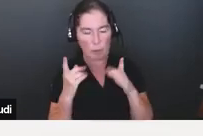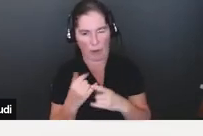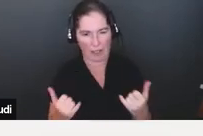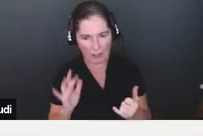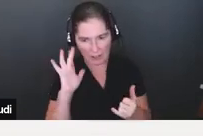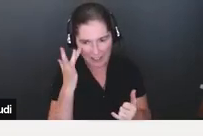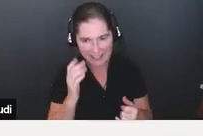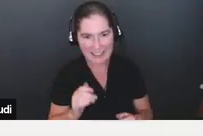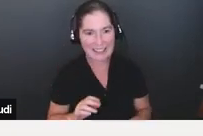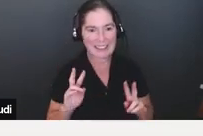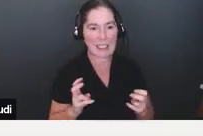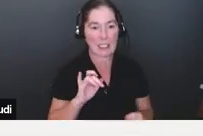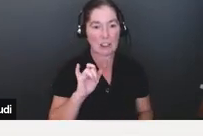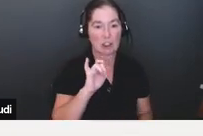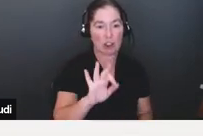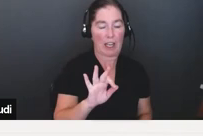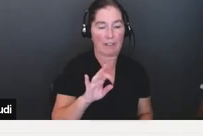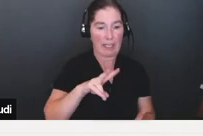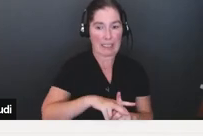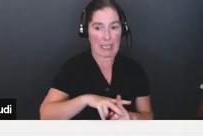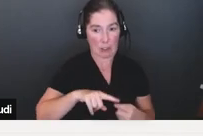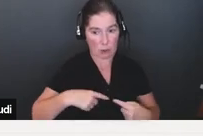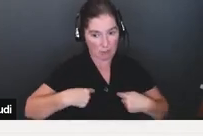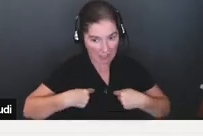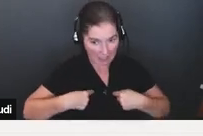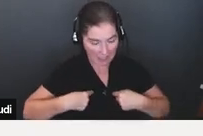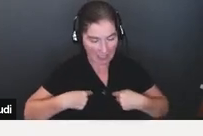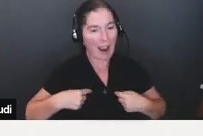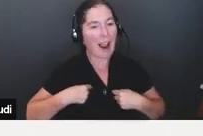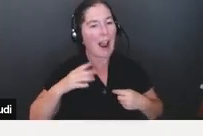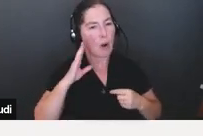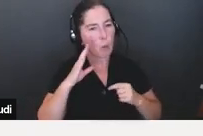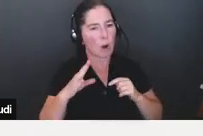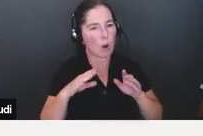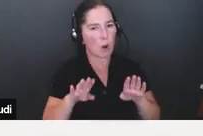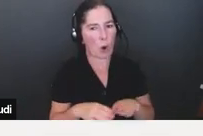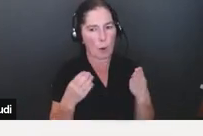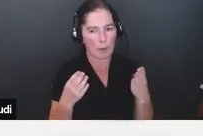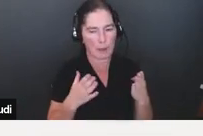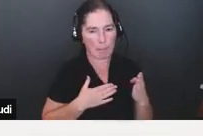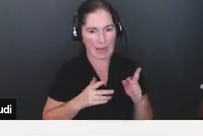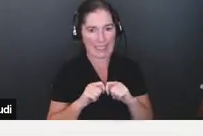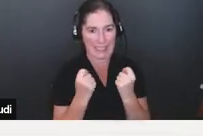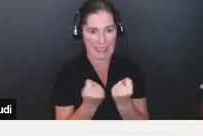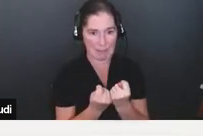Jeff assigned me this, so I'm gonna go ahead and go in. to my teams.